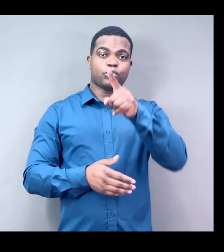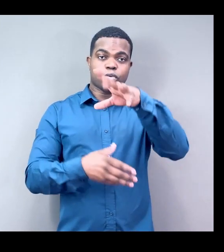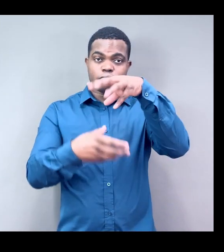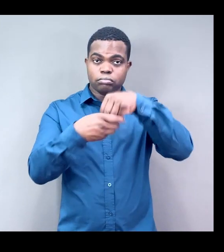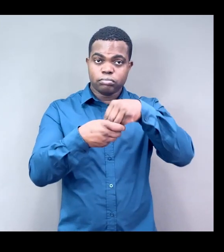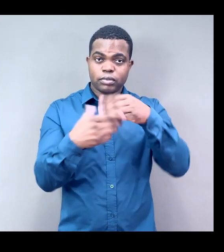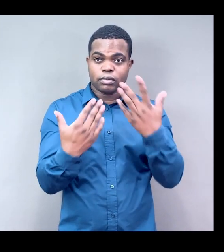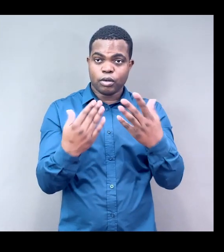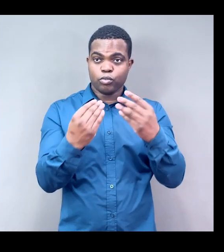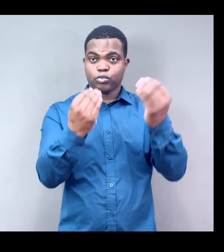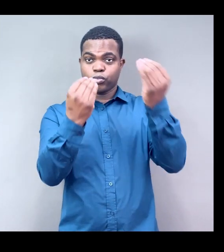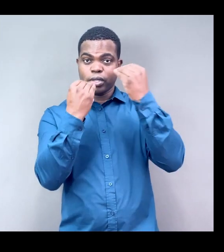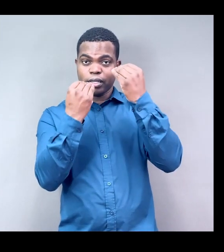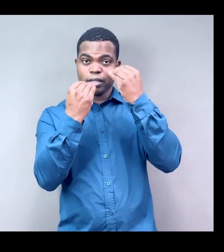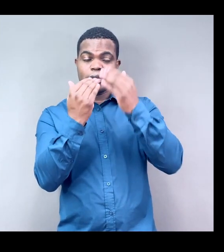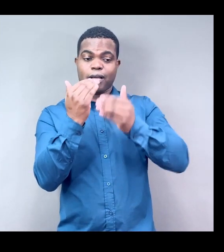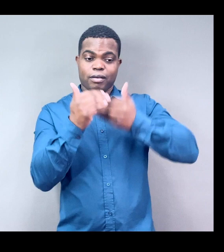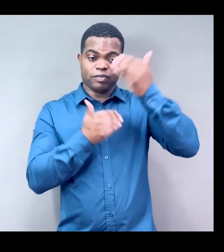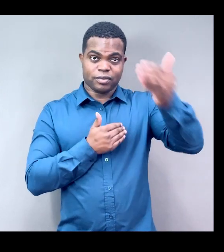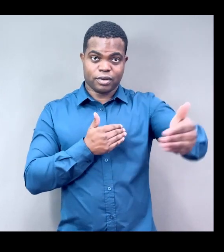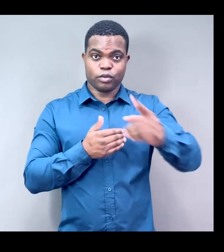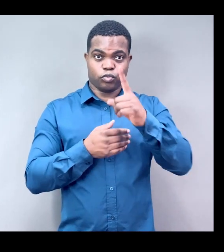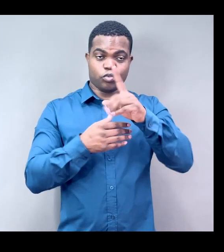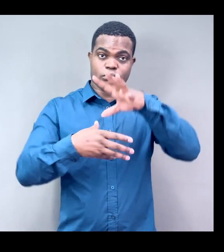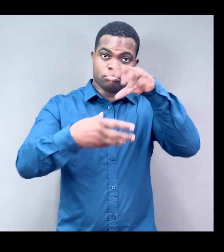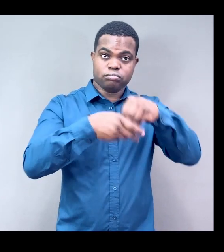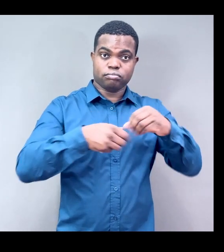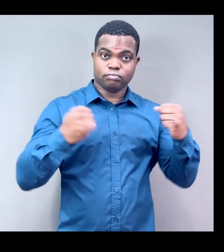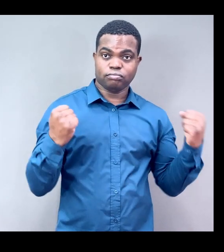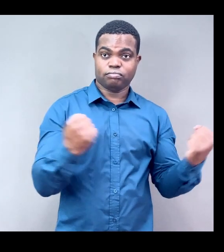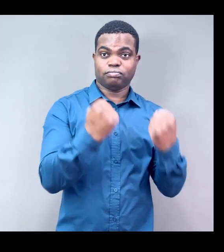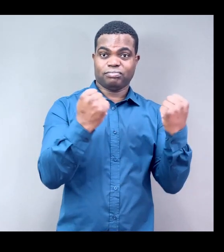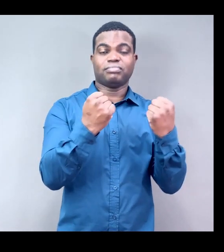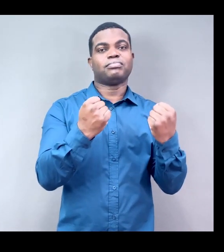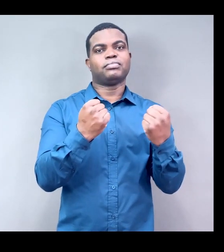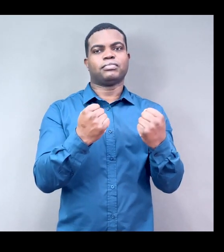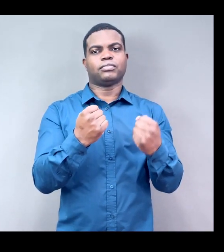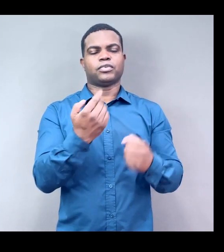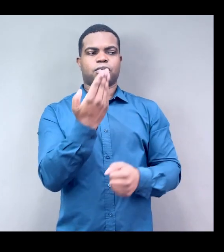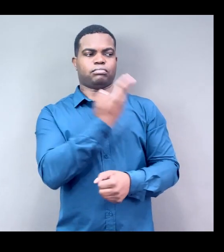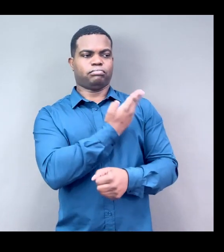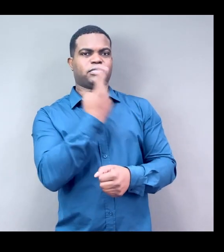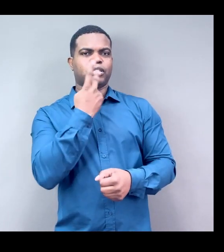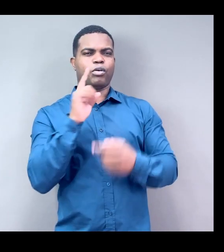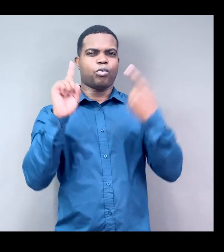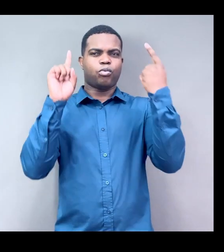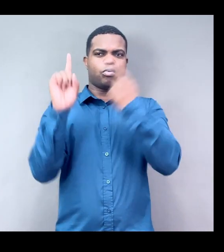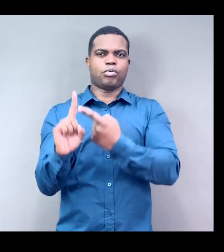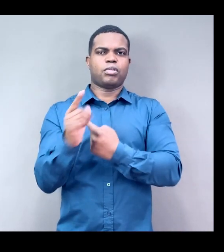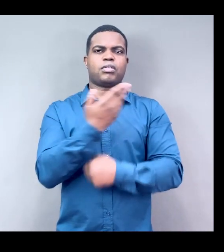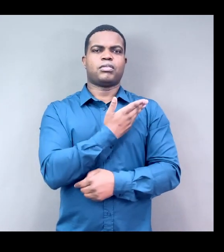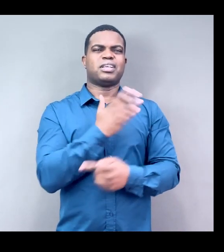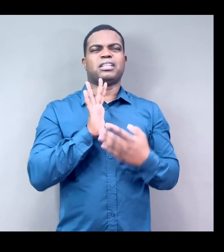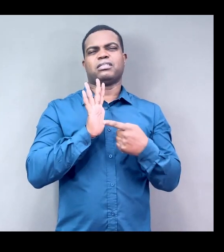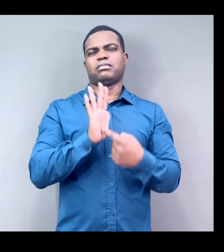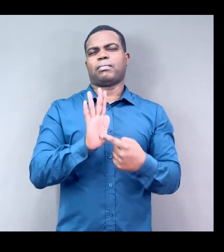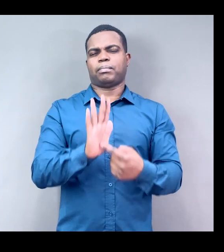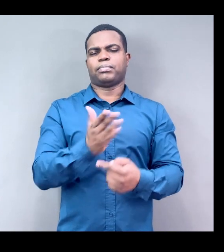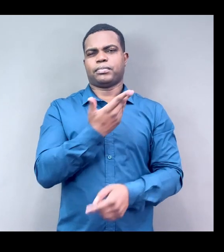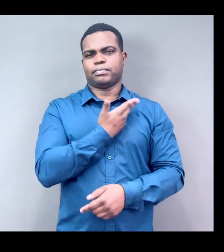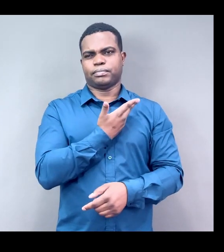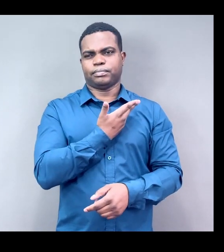program that you will be doing after you finish your training. So let's look at